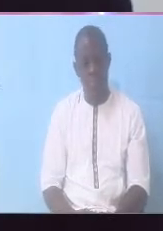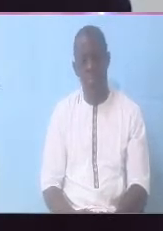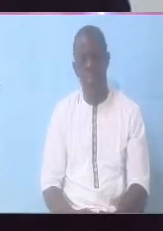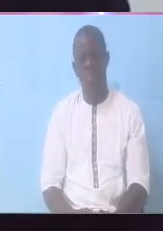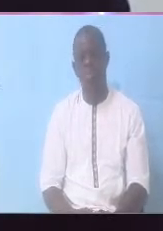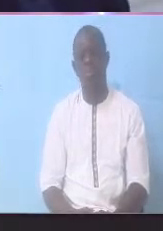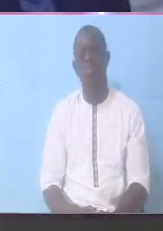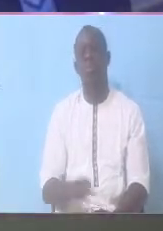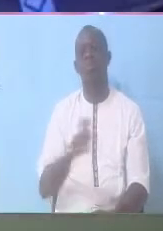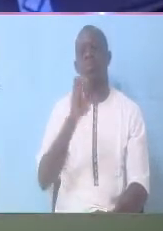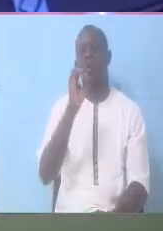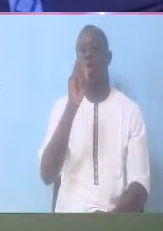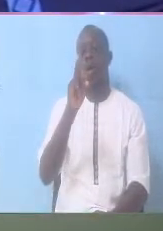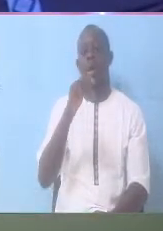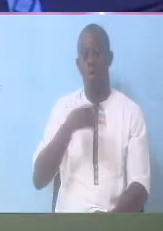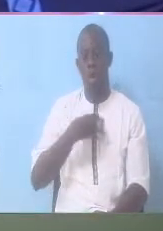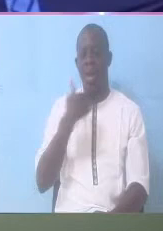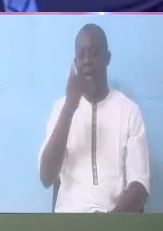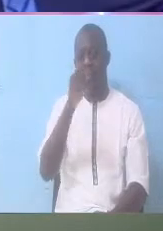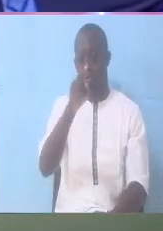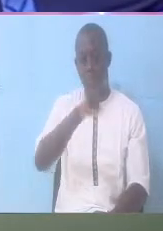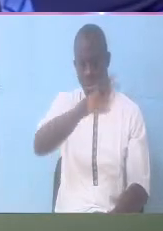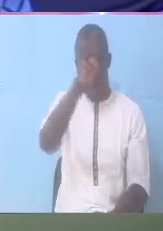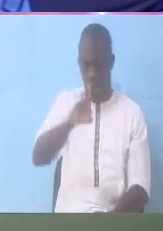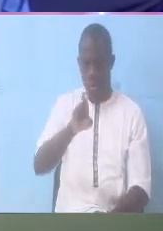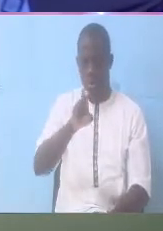question, let me ask you. Yes.